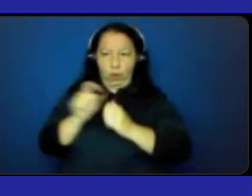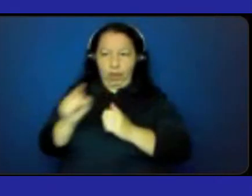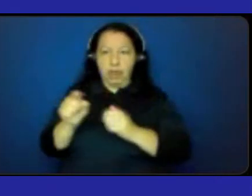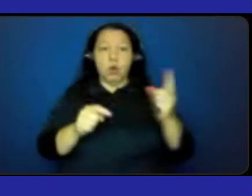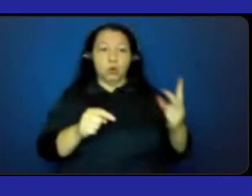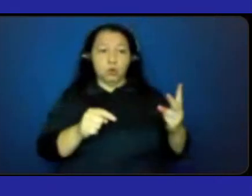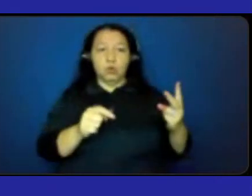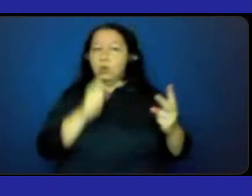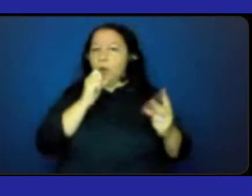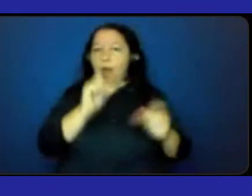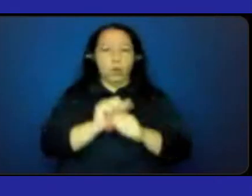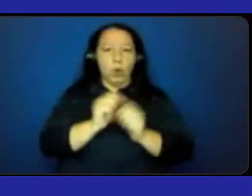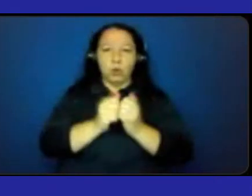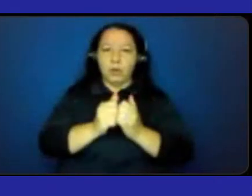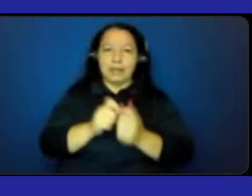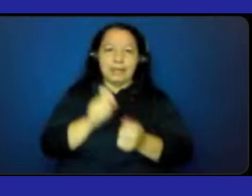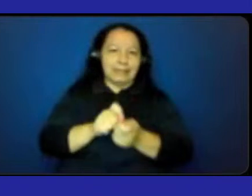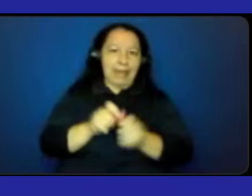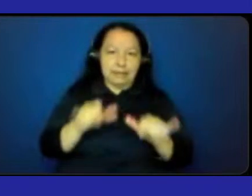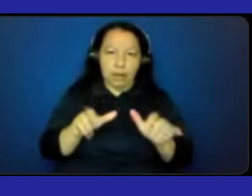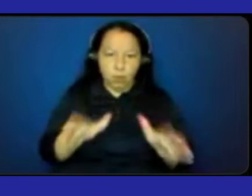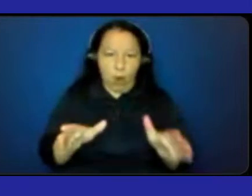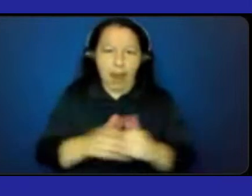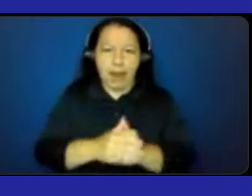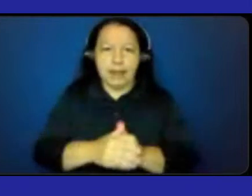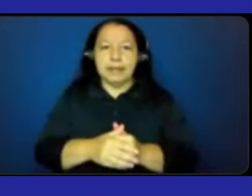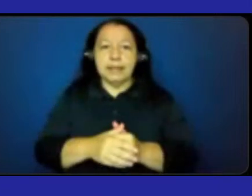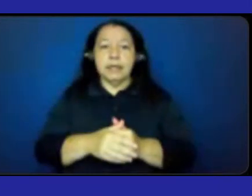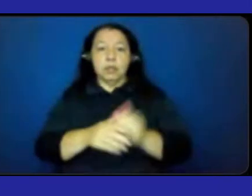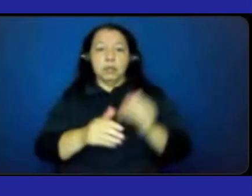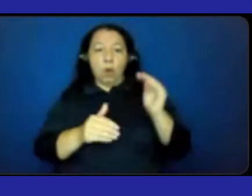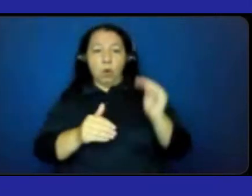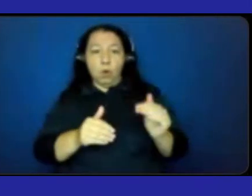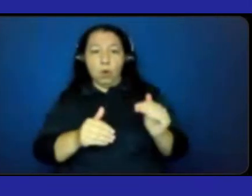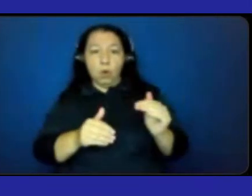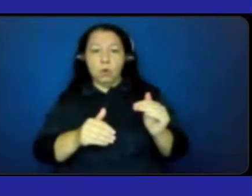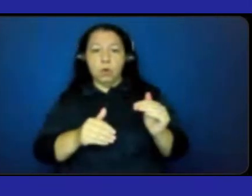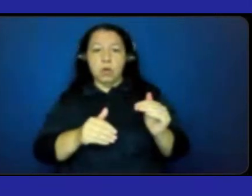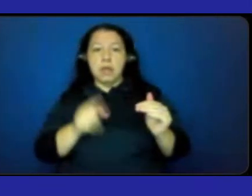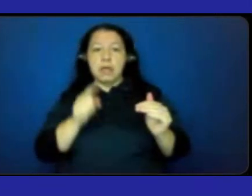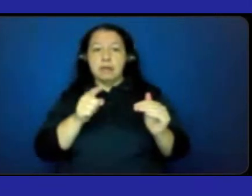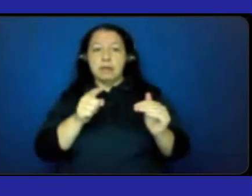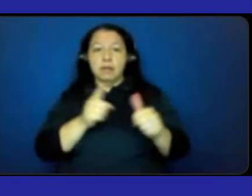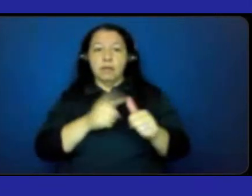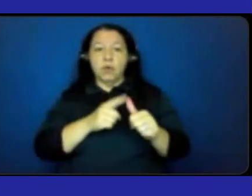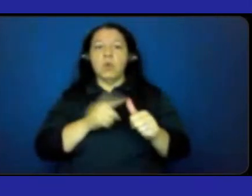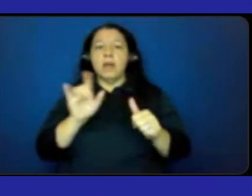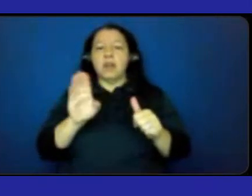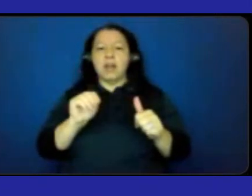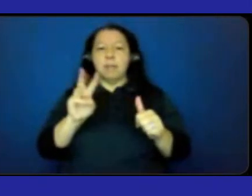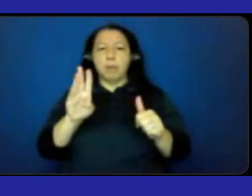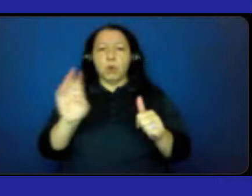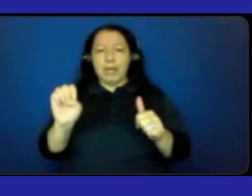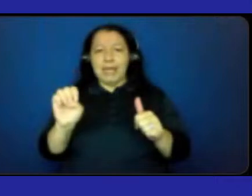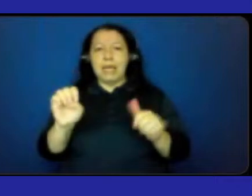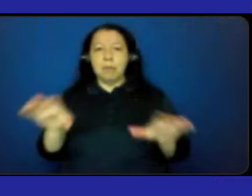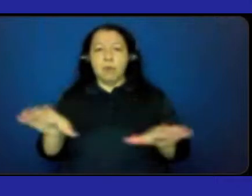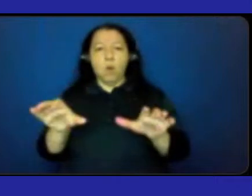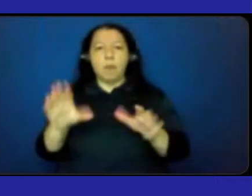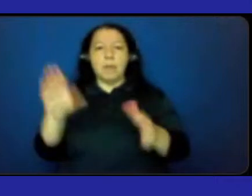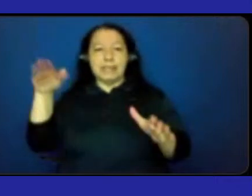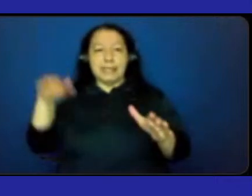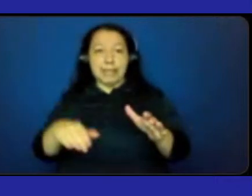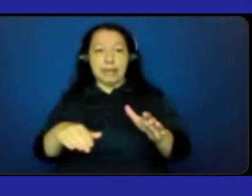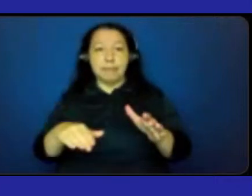So DocGo, consistent satisfactory performance, MWBE performance, dipped in winter 2021, but has made good